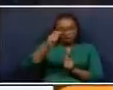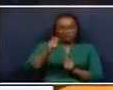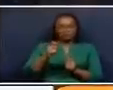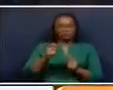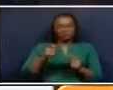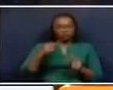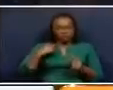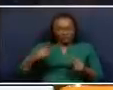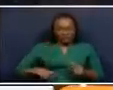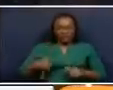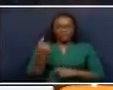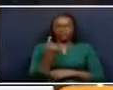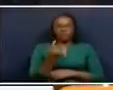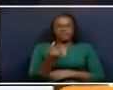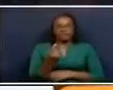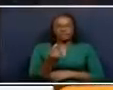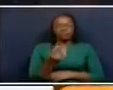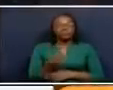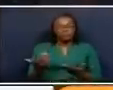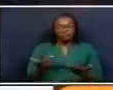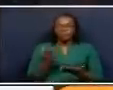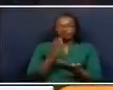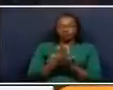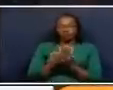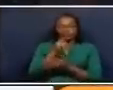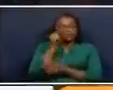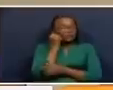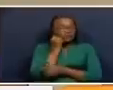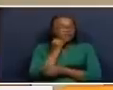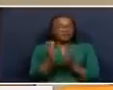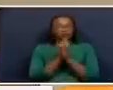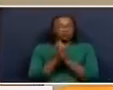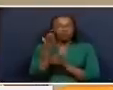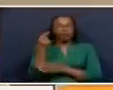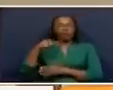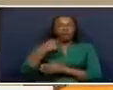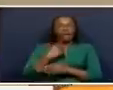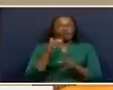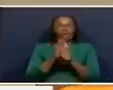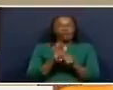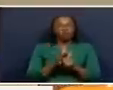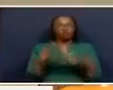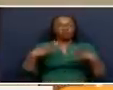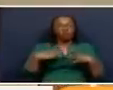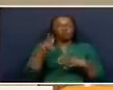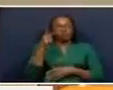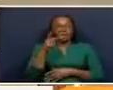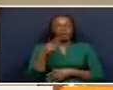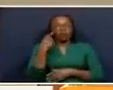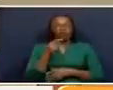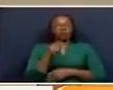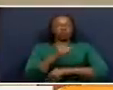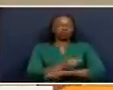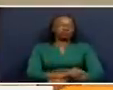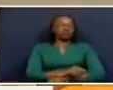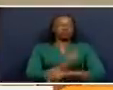sad story, because it also says that we have a large population of Kenyans that are fairly idle.